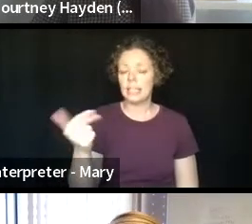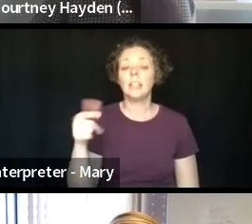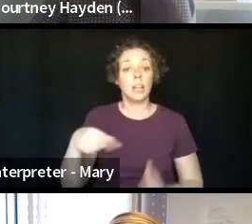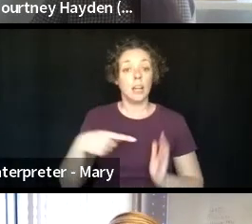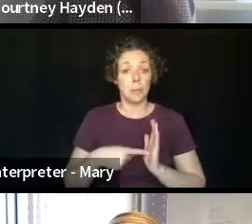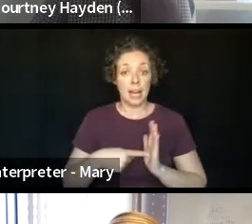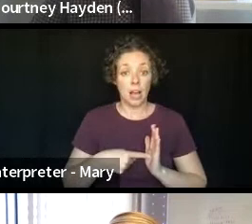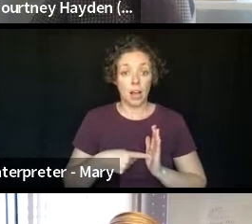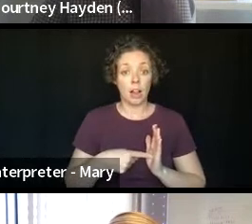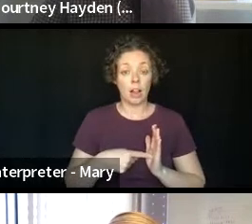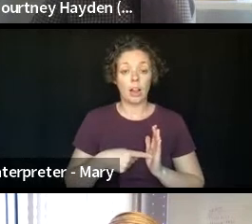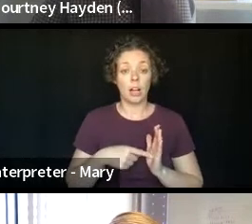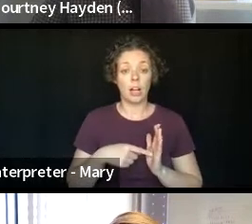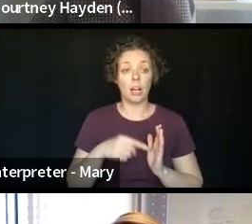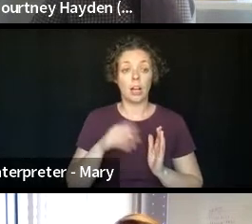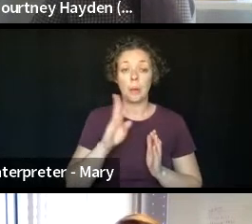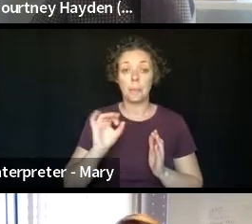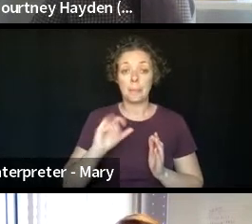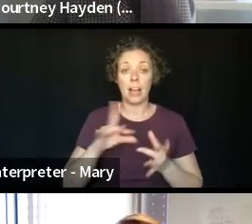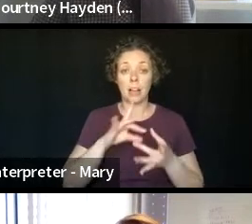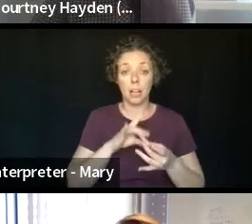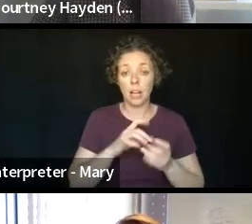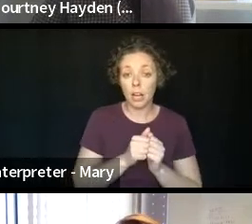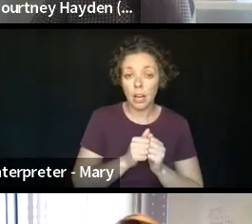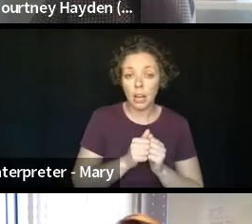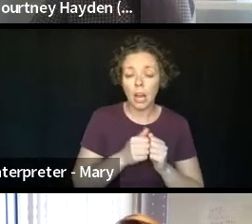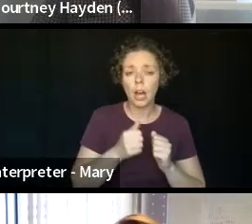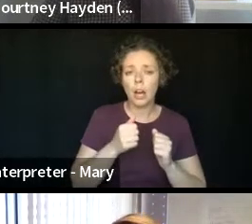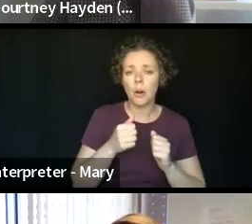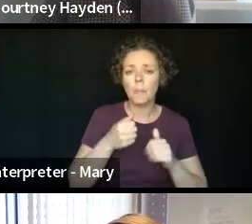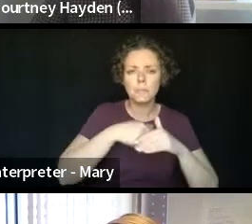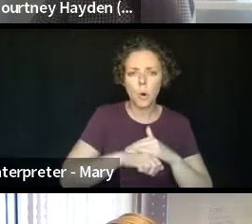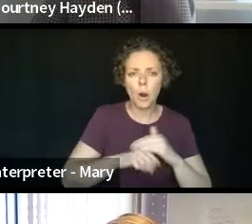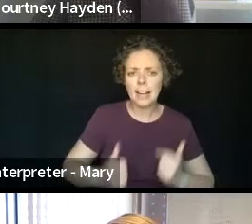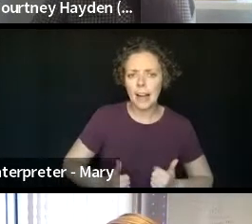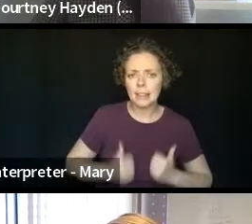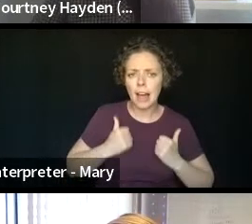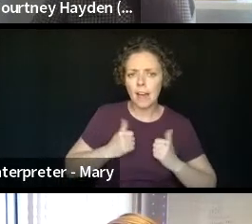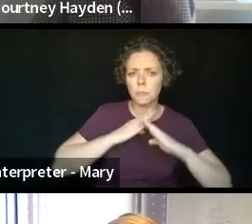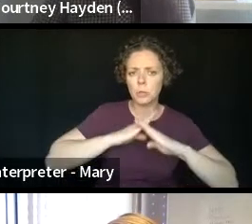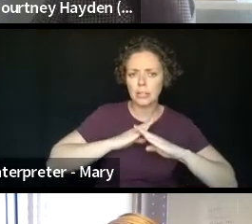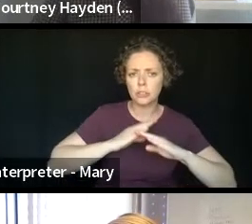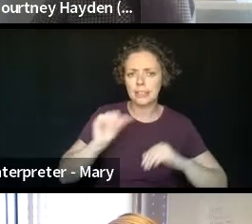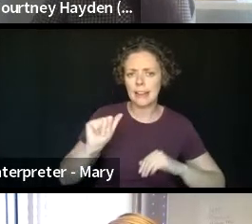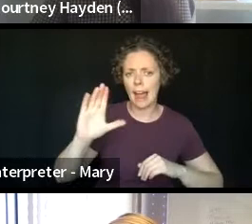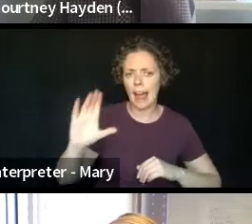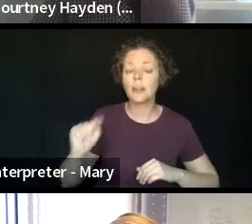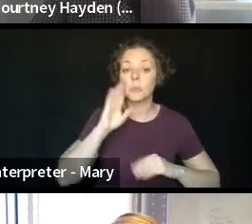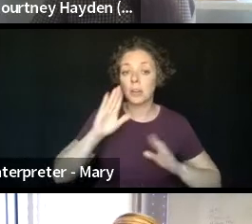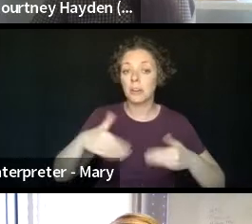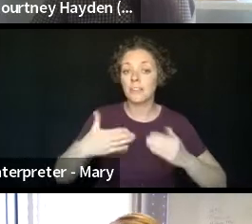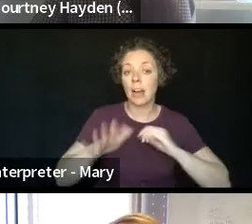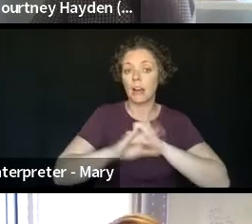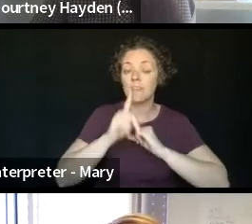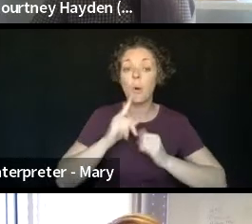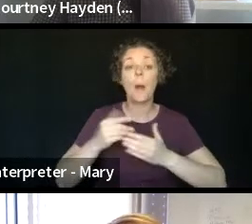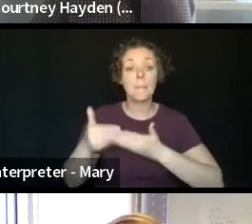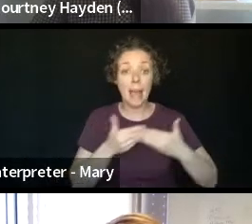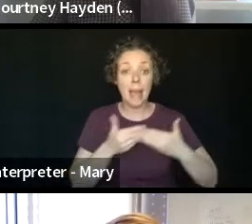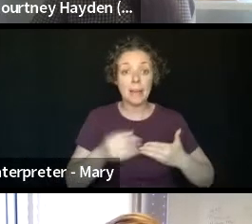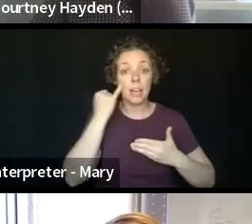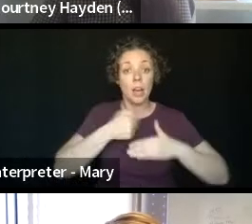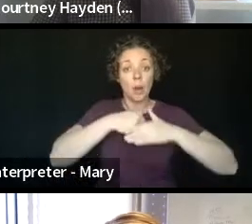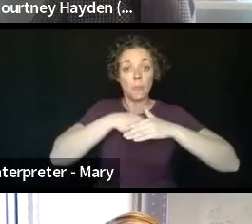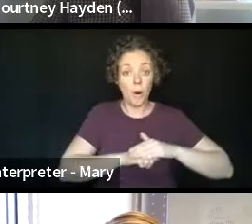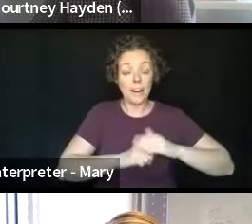bill, creating the Born Alive Infant Protection Act, which is to provide legal protection for infants who are born alive,